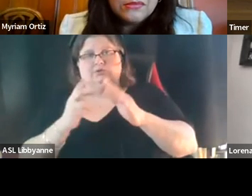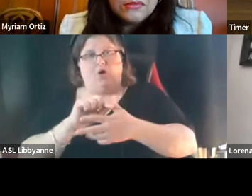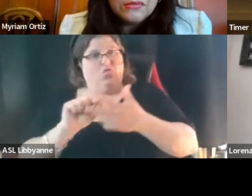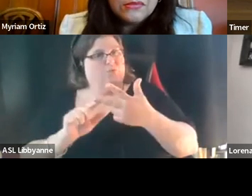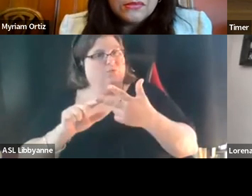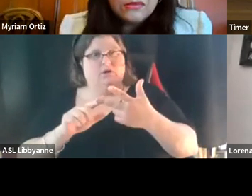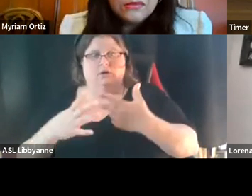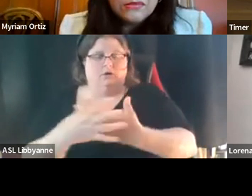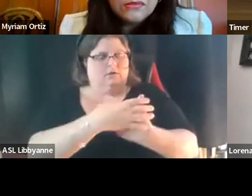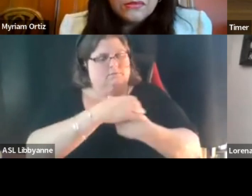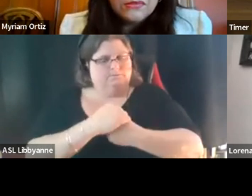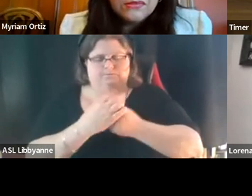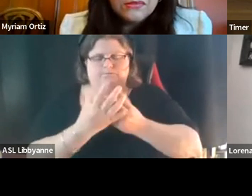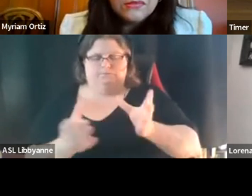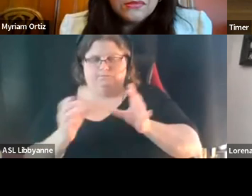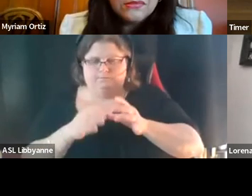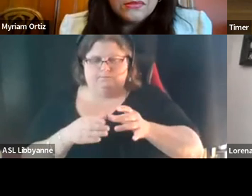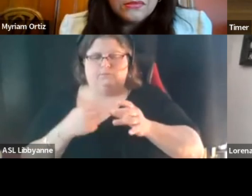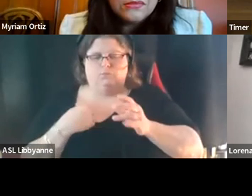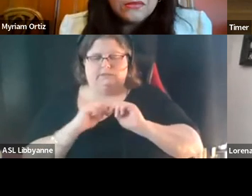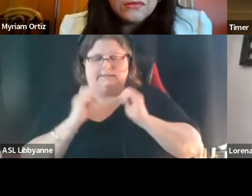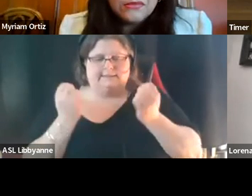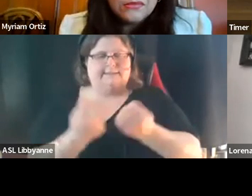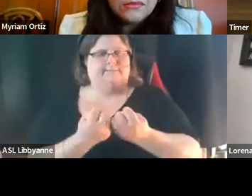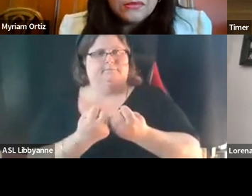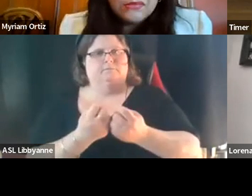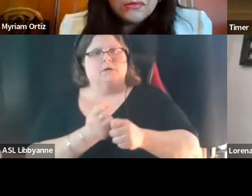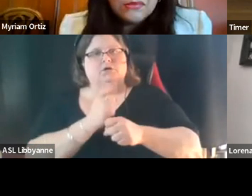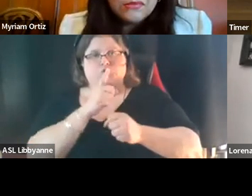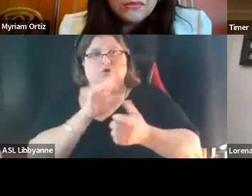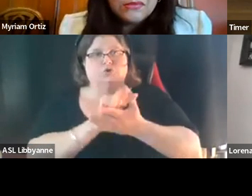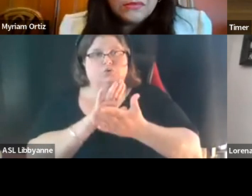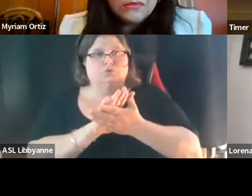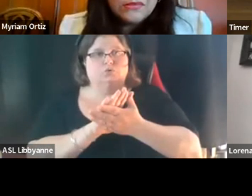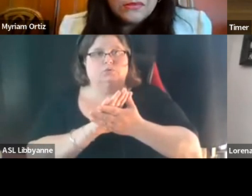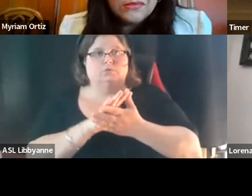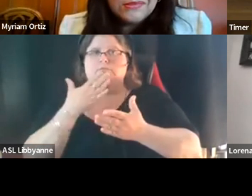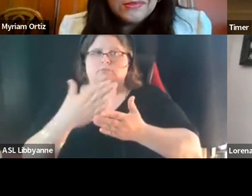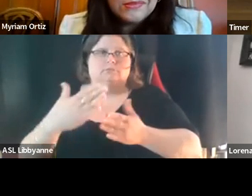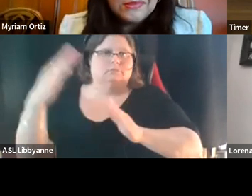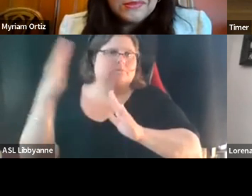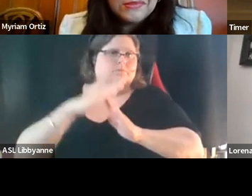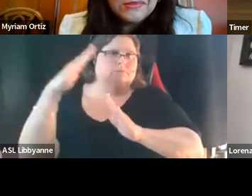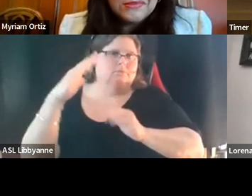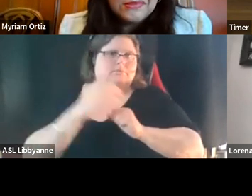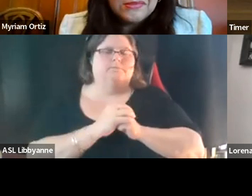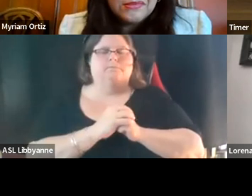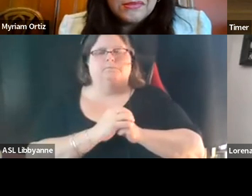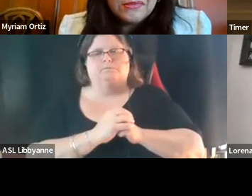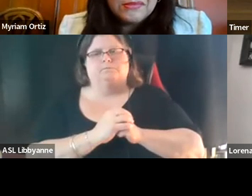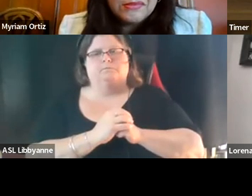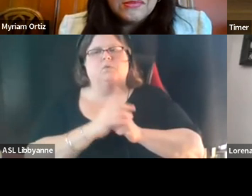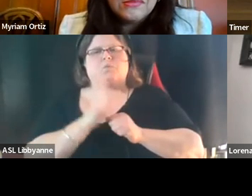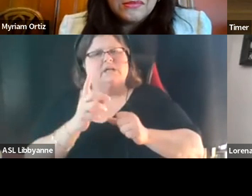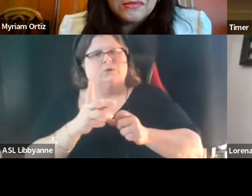to be able to have great schools. Also, someone who cares about